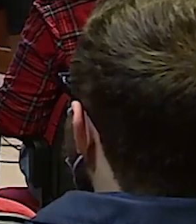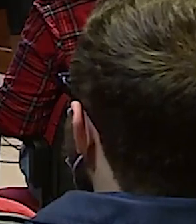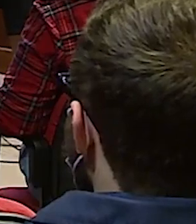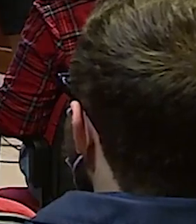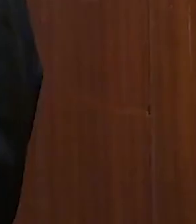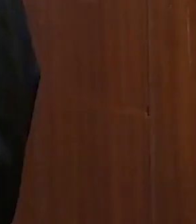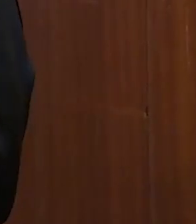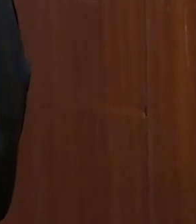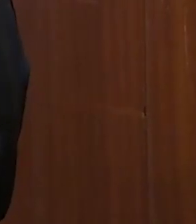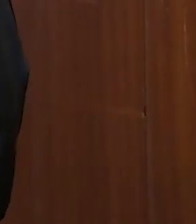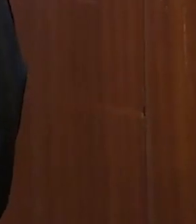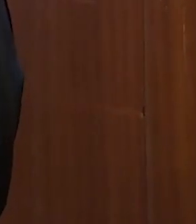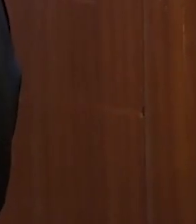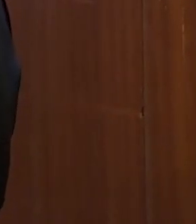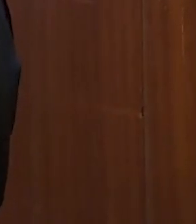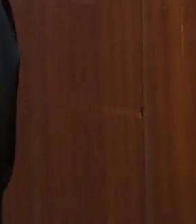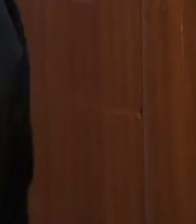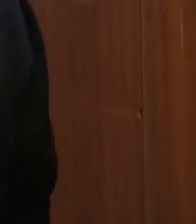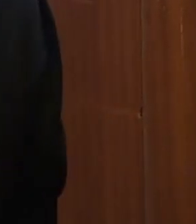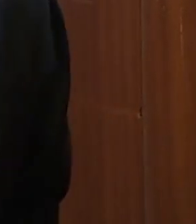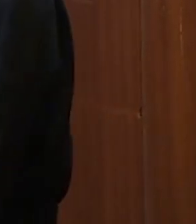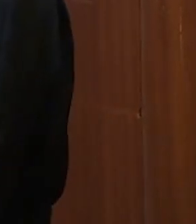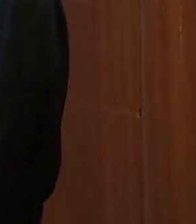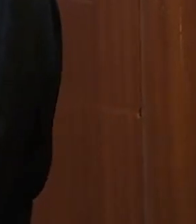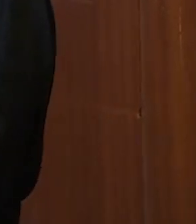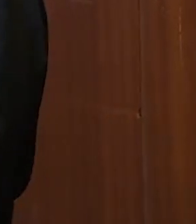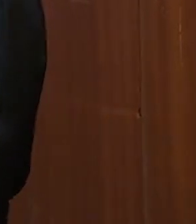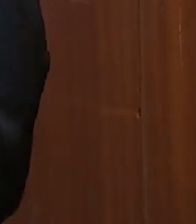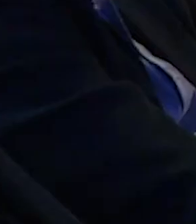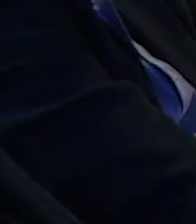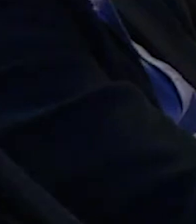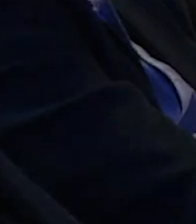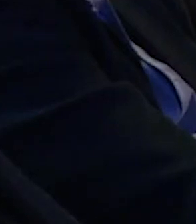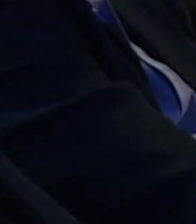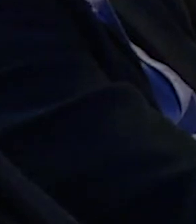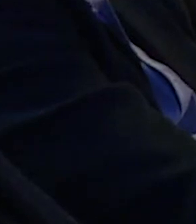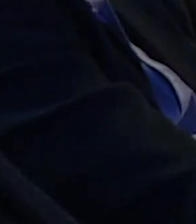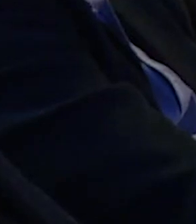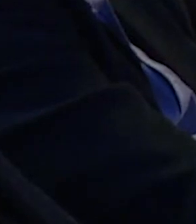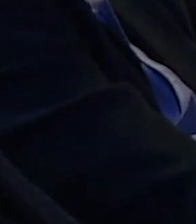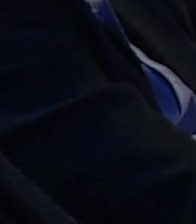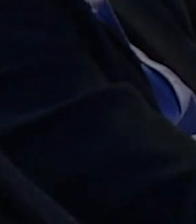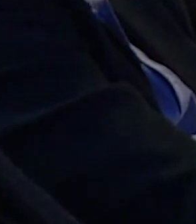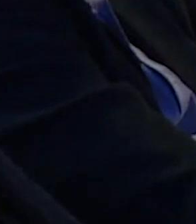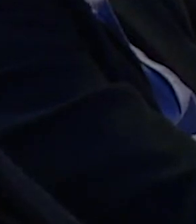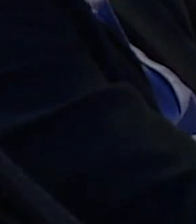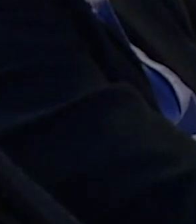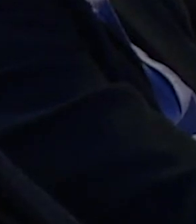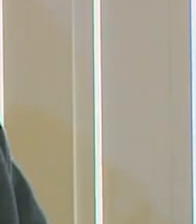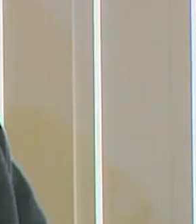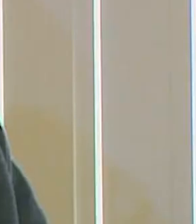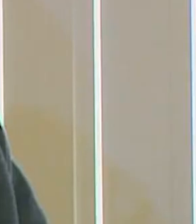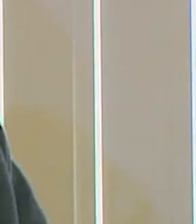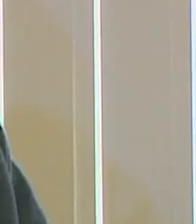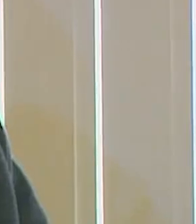quer reforçar no ambiente académico um núcleo de investigação teológica que nos ajuda também a trabalhar a